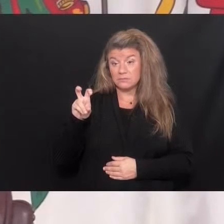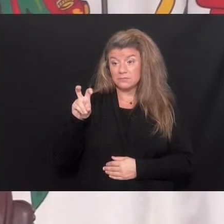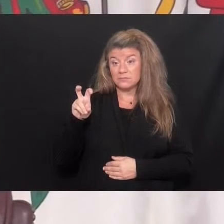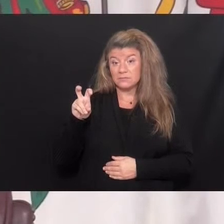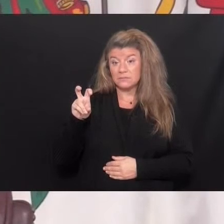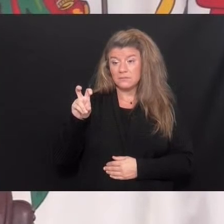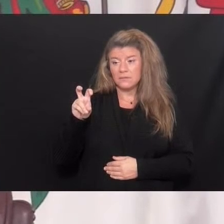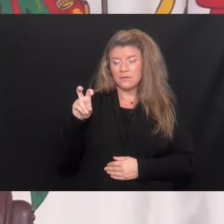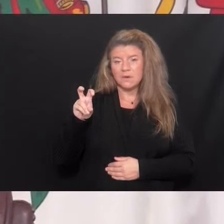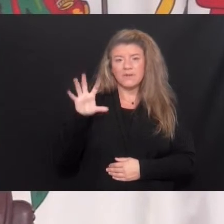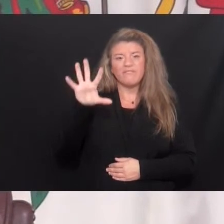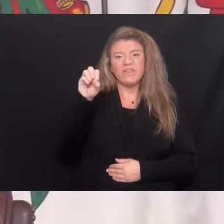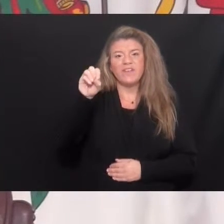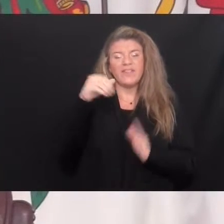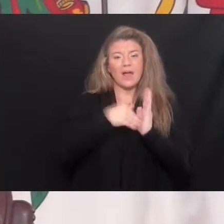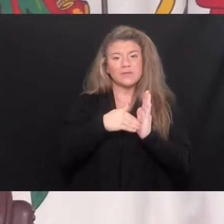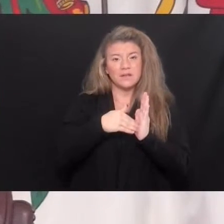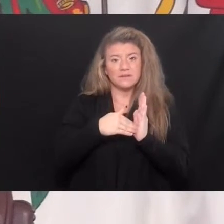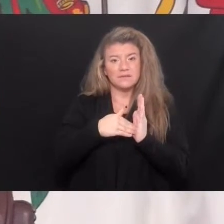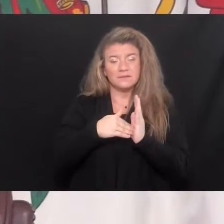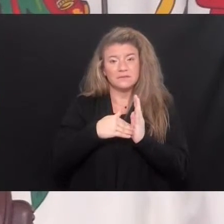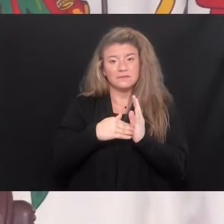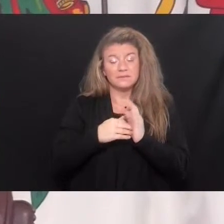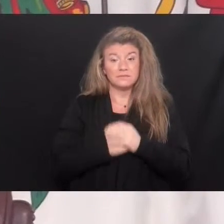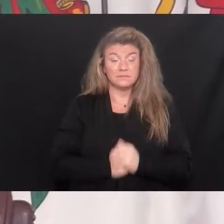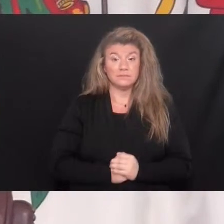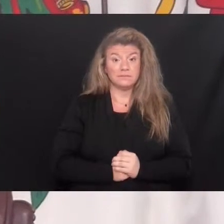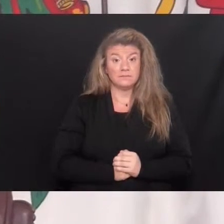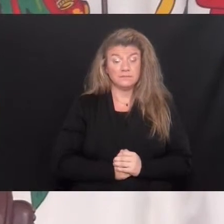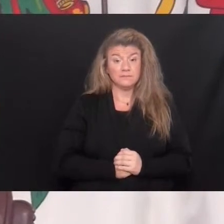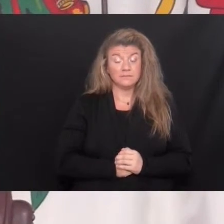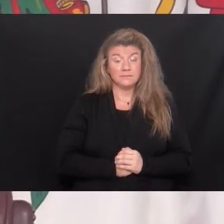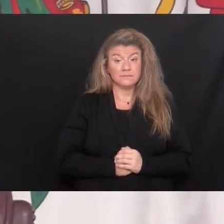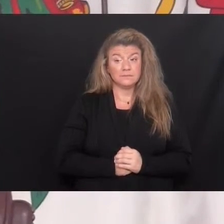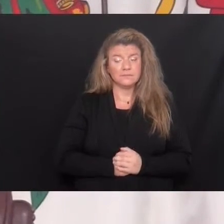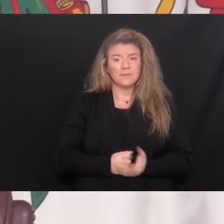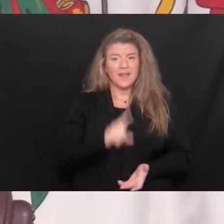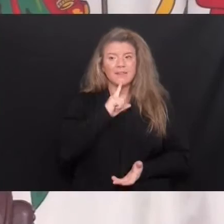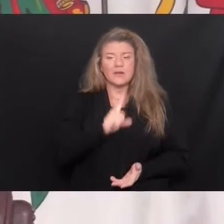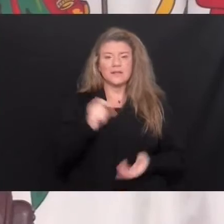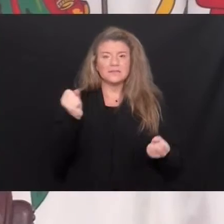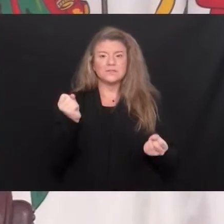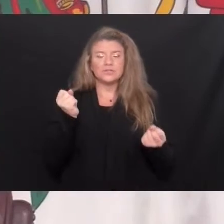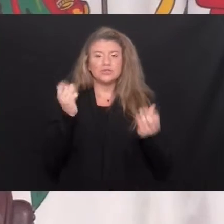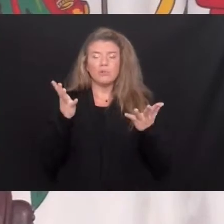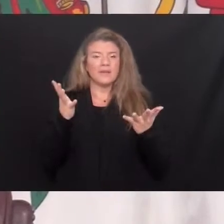to 50,000. You know, there is so many